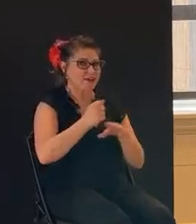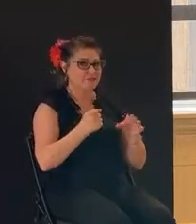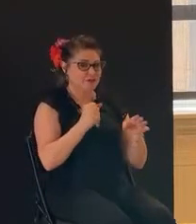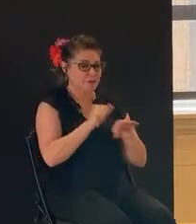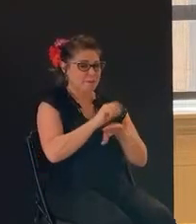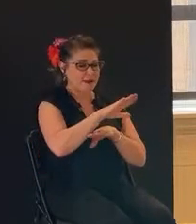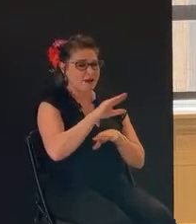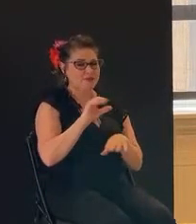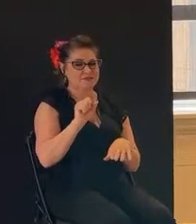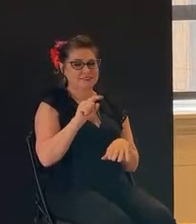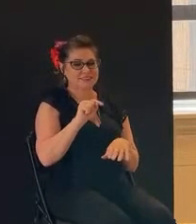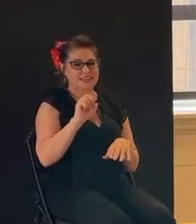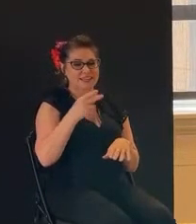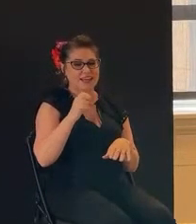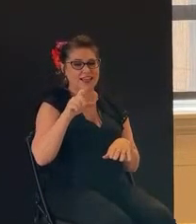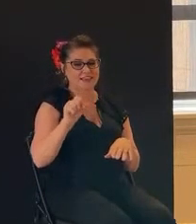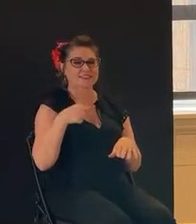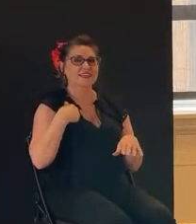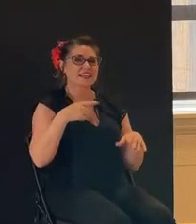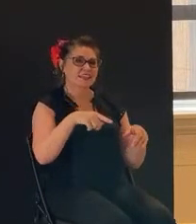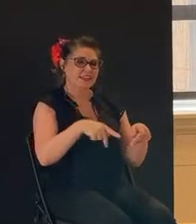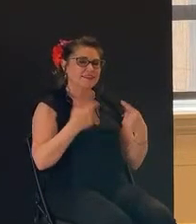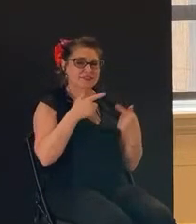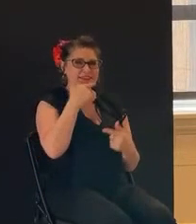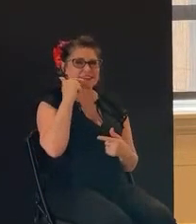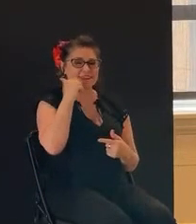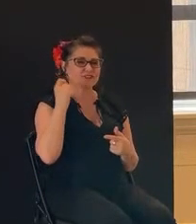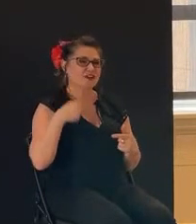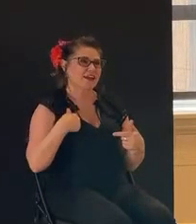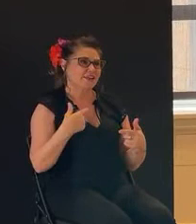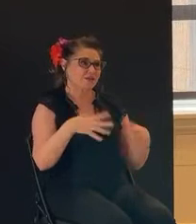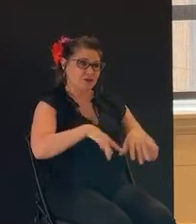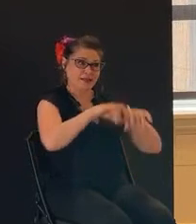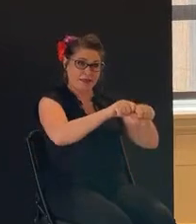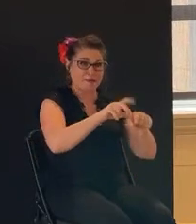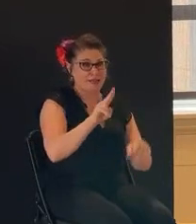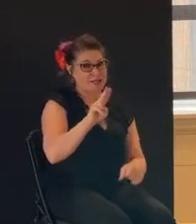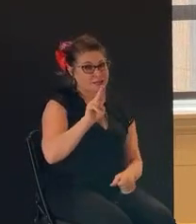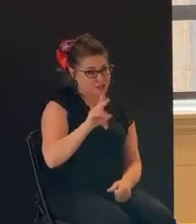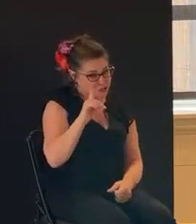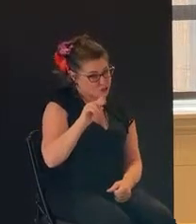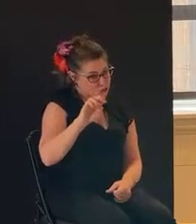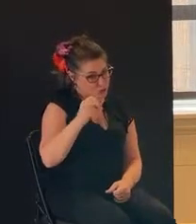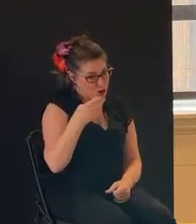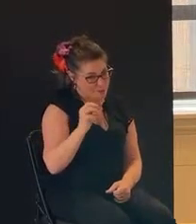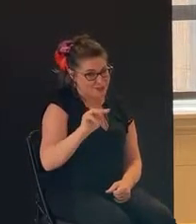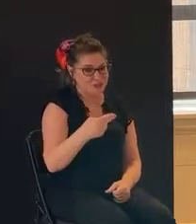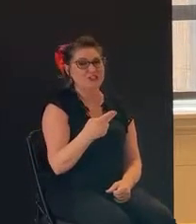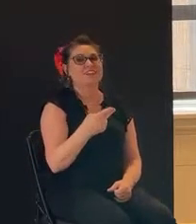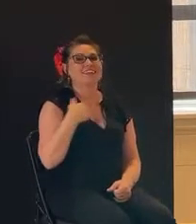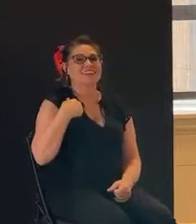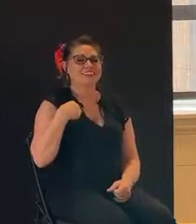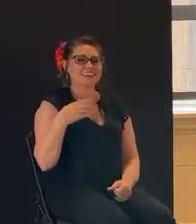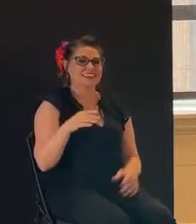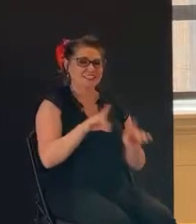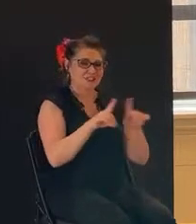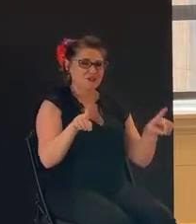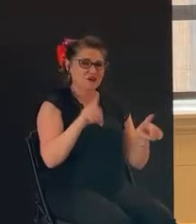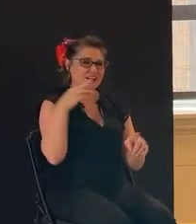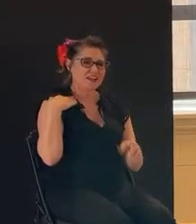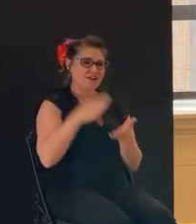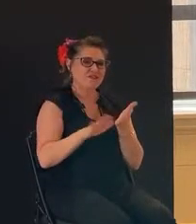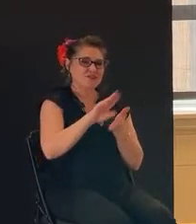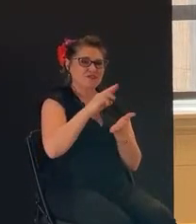of Penguins in the Desert and Once and Future River, Reclaiming the Duwamish. He has a PhD in biology from the University of Washington, where he